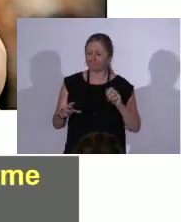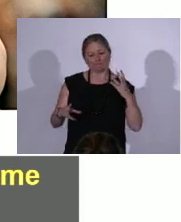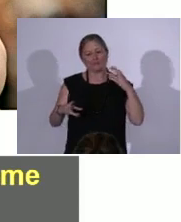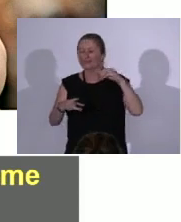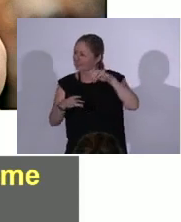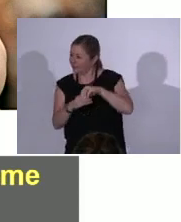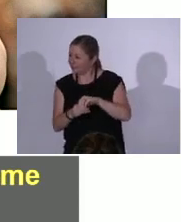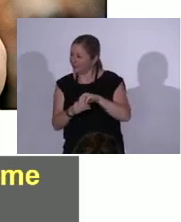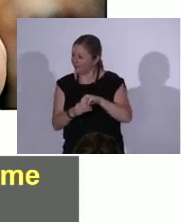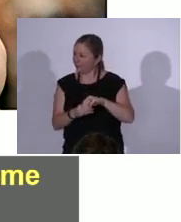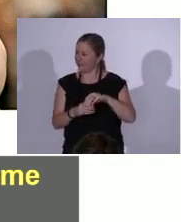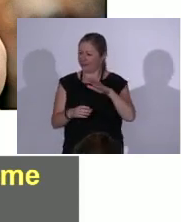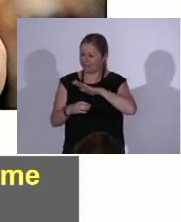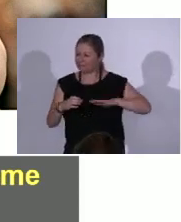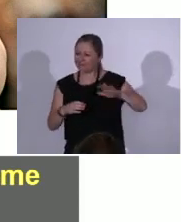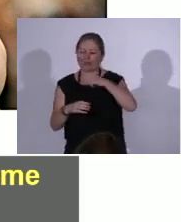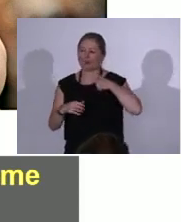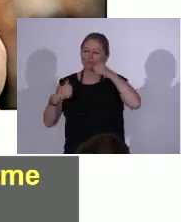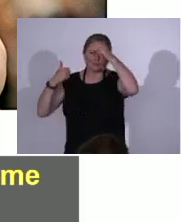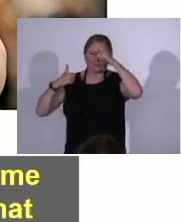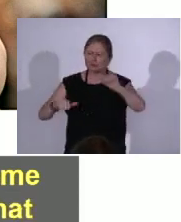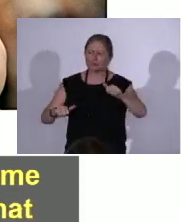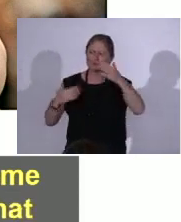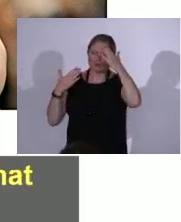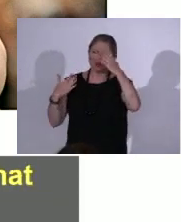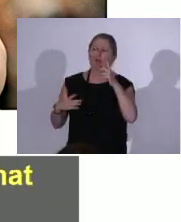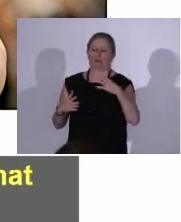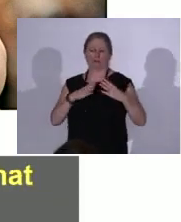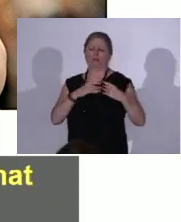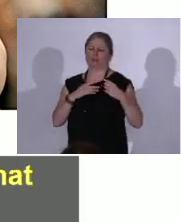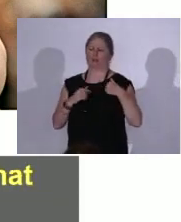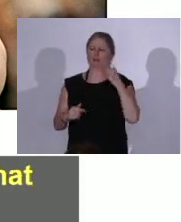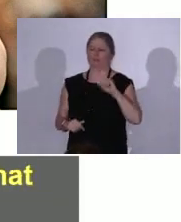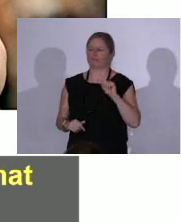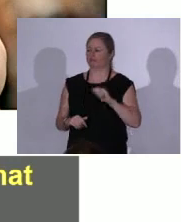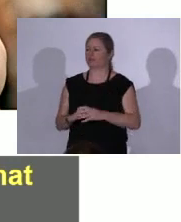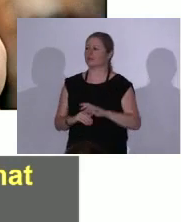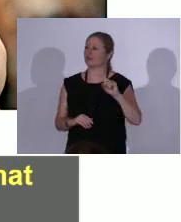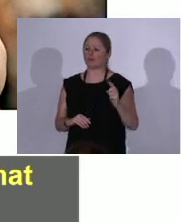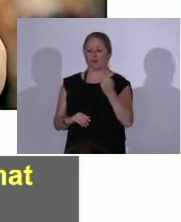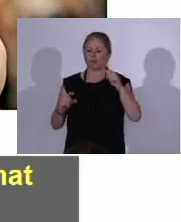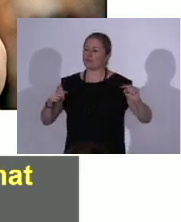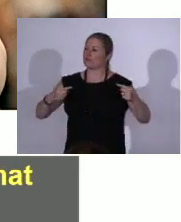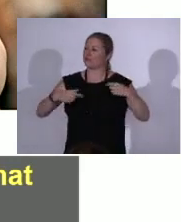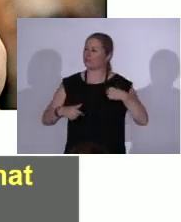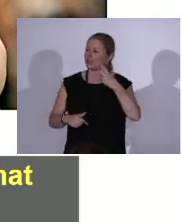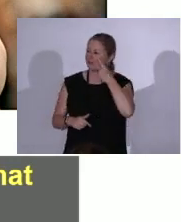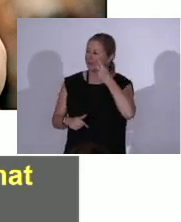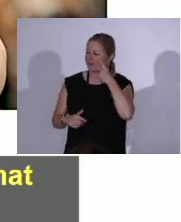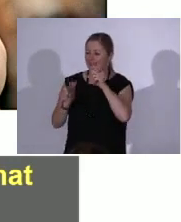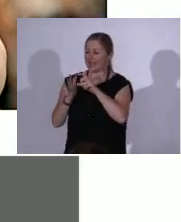with dealing with a sector that I'm not overly familiar with, but one that I'm very passionate about. And the first challenge that I've found is that the